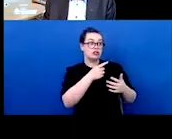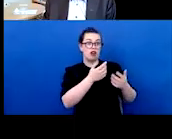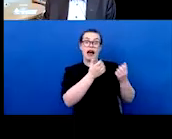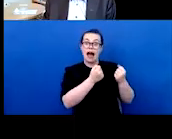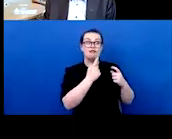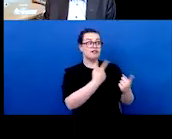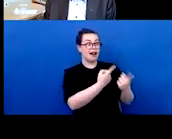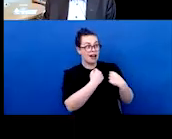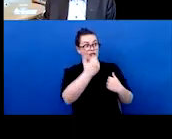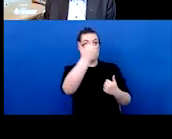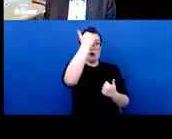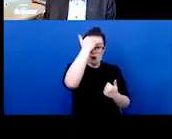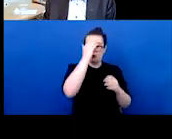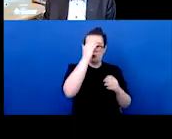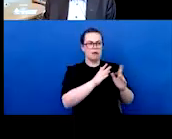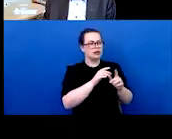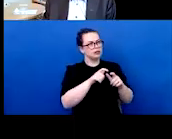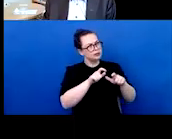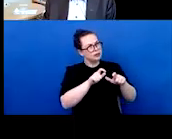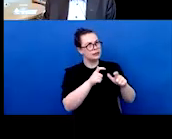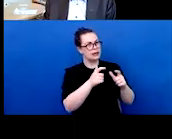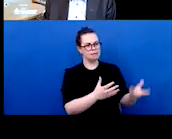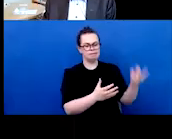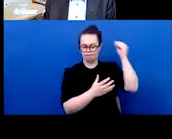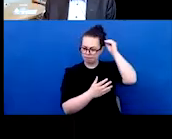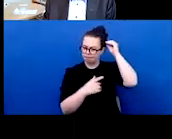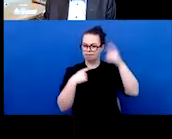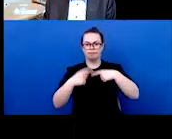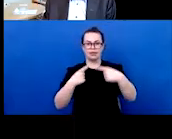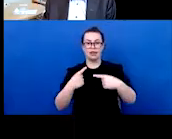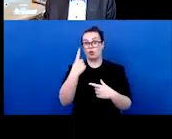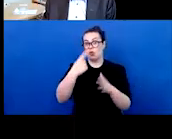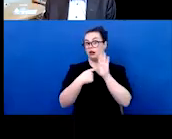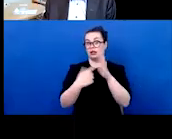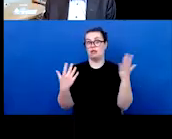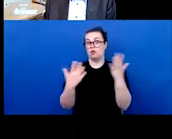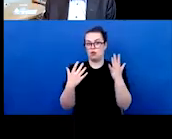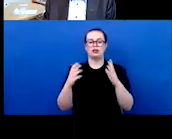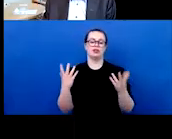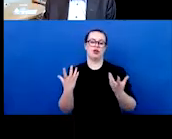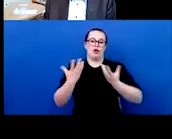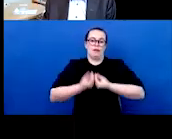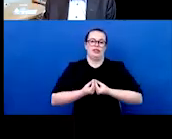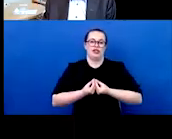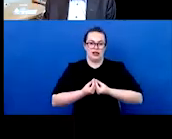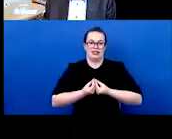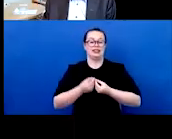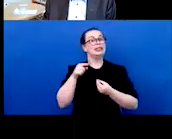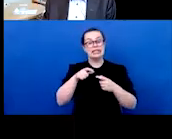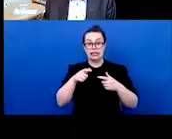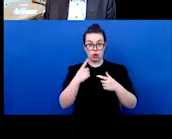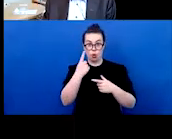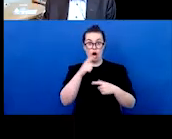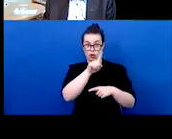And I've suggested that compositionality is one example of old questions that do not go away, and another